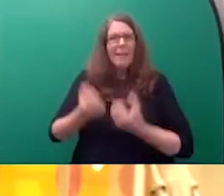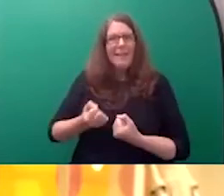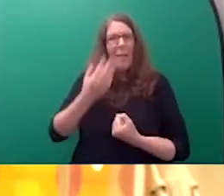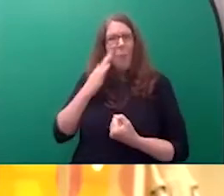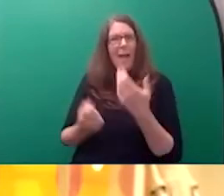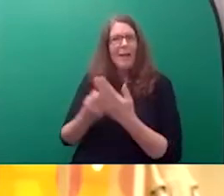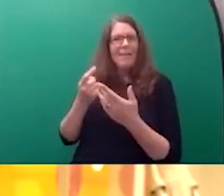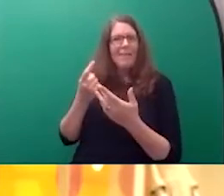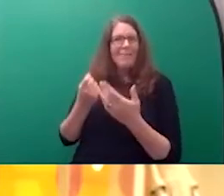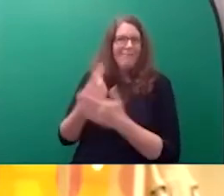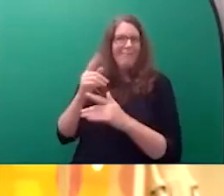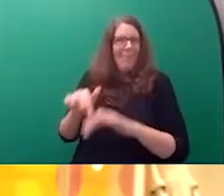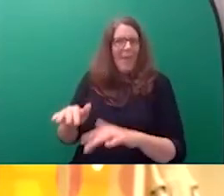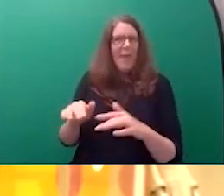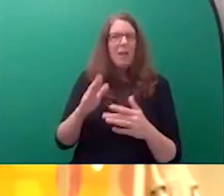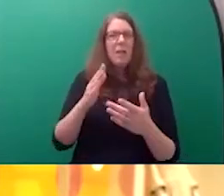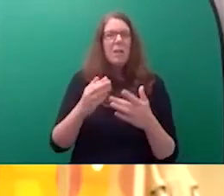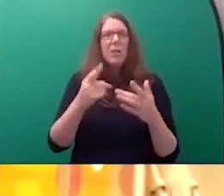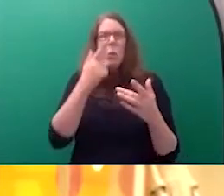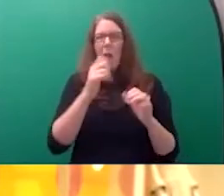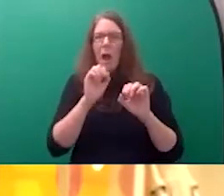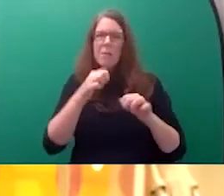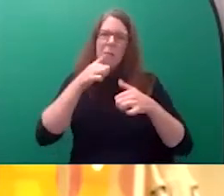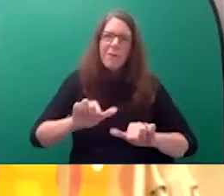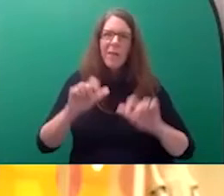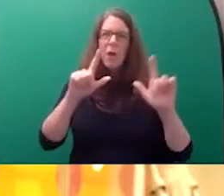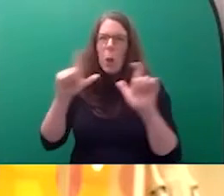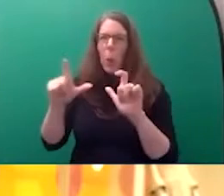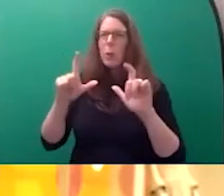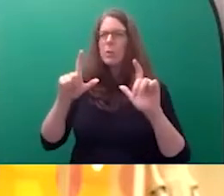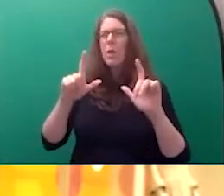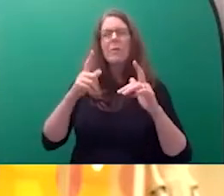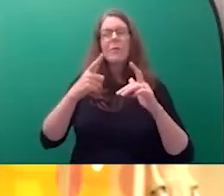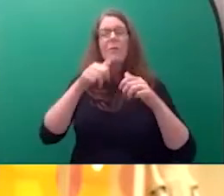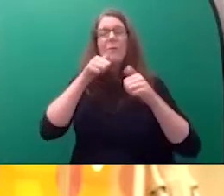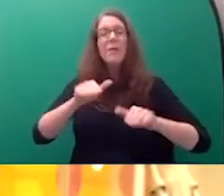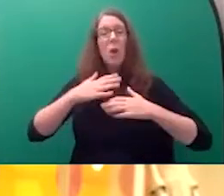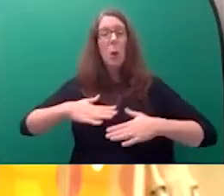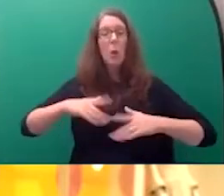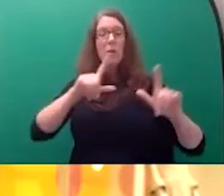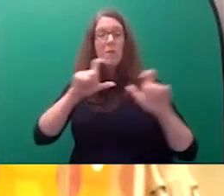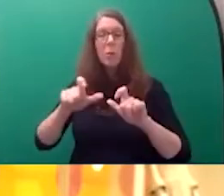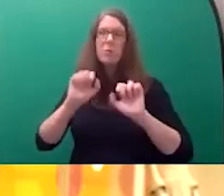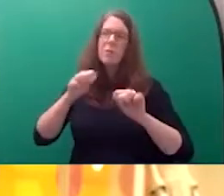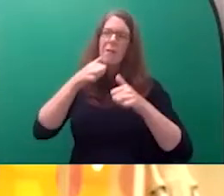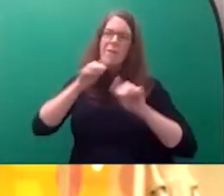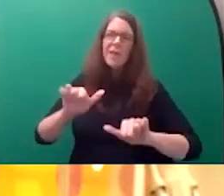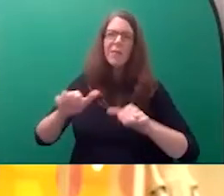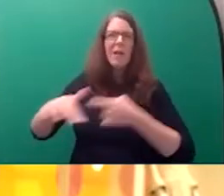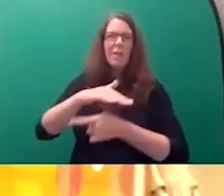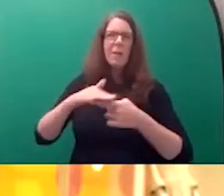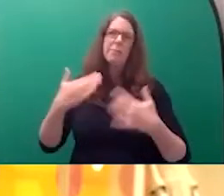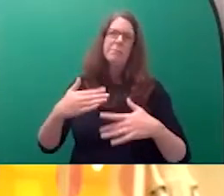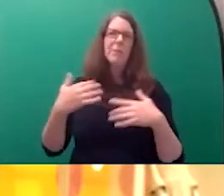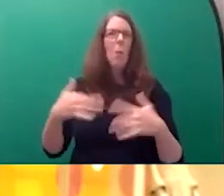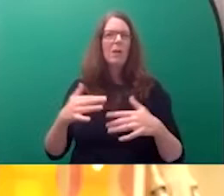you know, photograph your favorite clothes when in your favorite environment is just, it's just a great, it's a great thing. Yeah. I think it, for me as well,